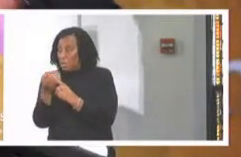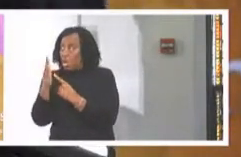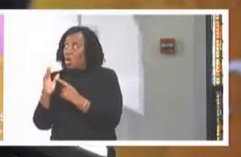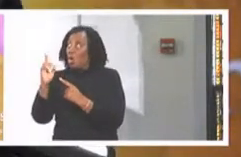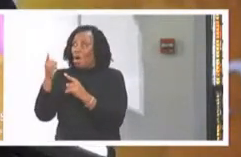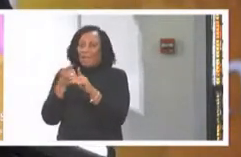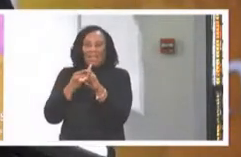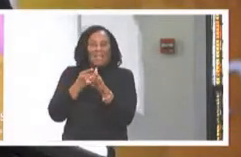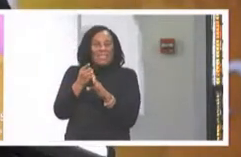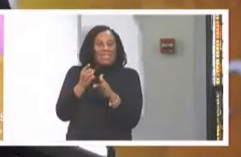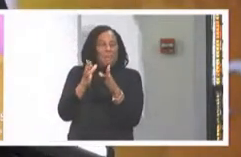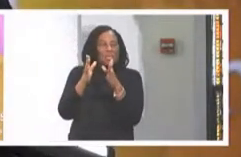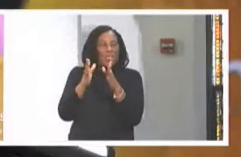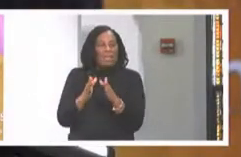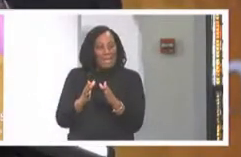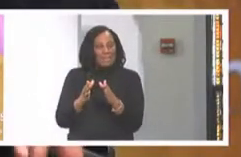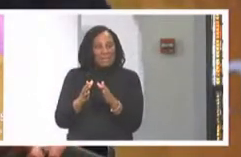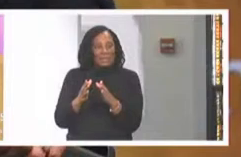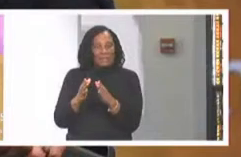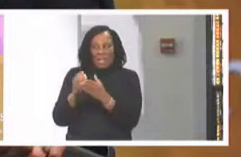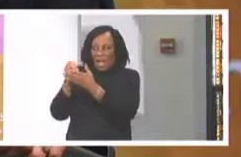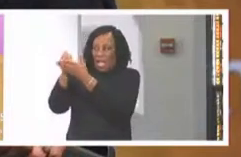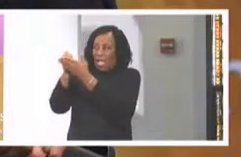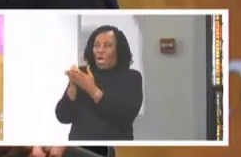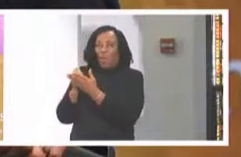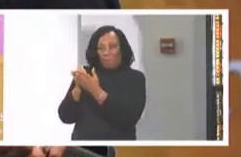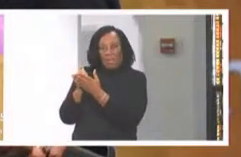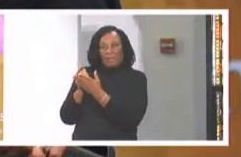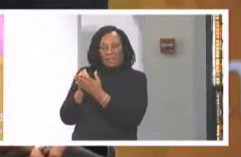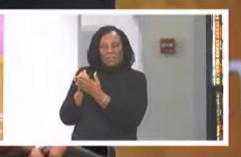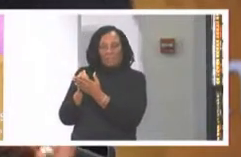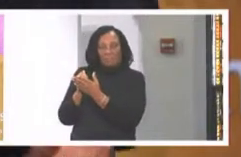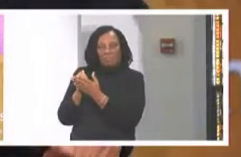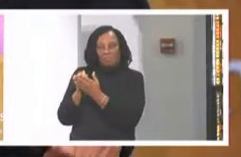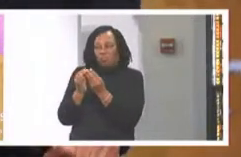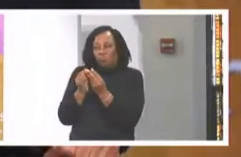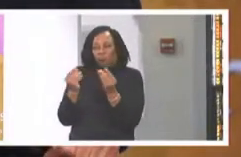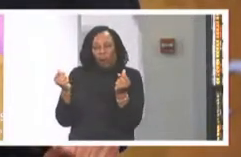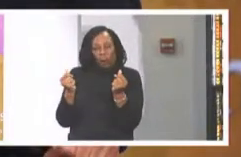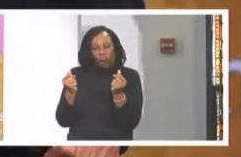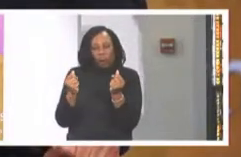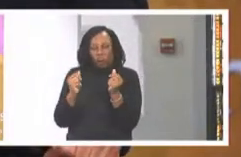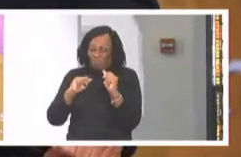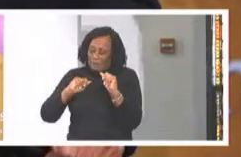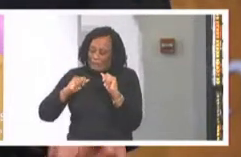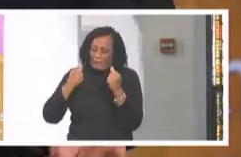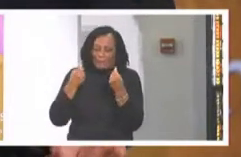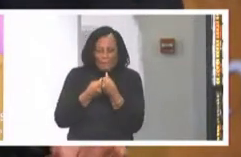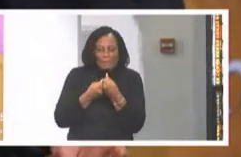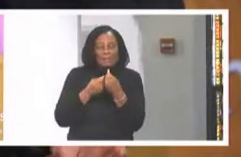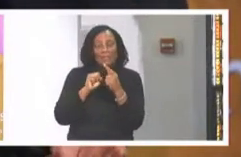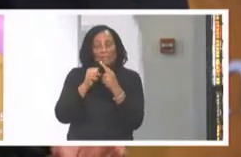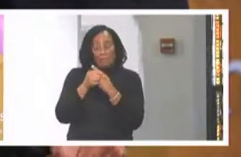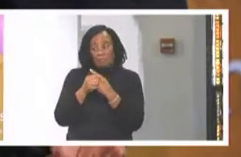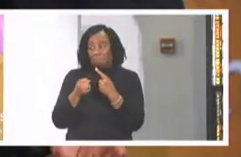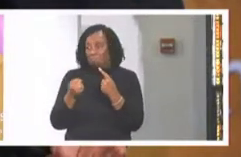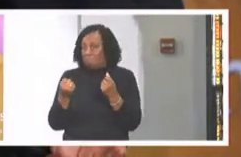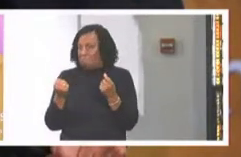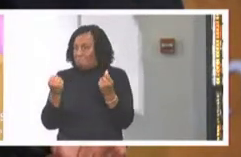not knowing which way to turn situations. And I don't know about you, but there's plenty of time. I don't know what to